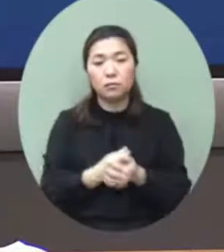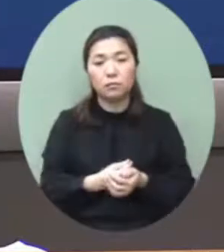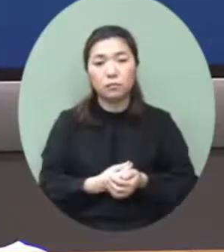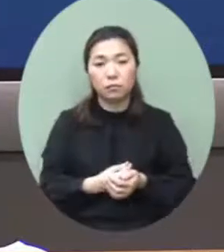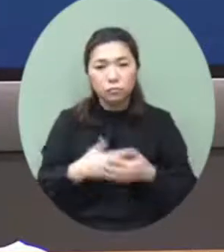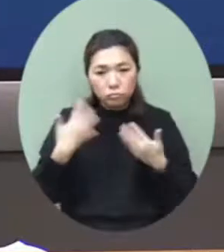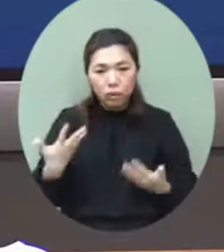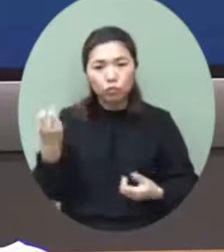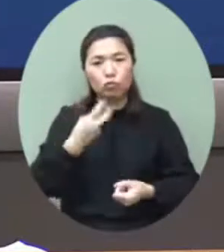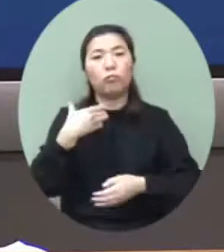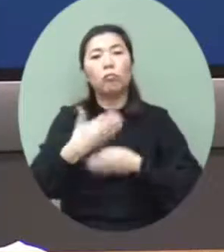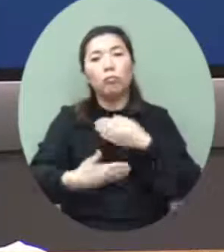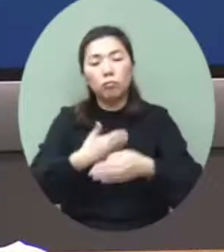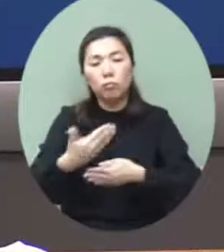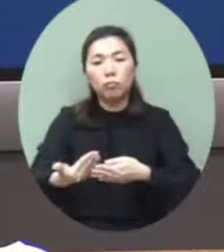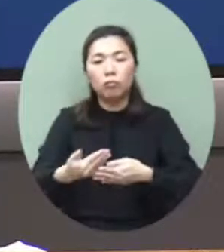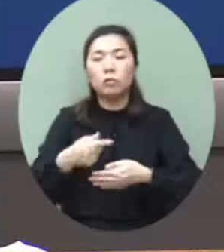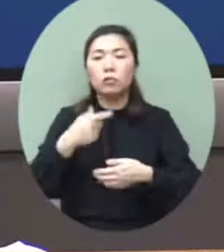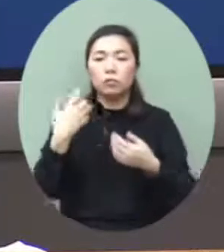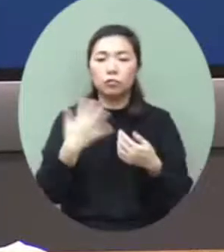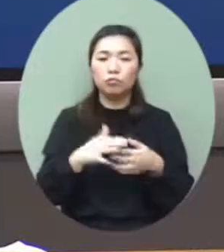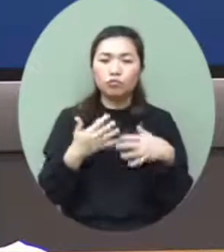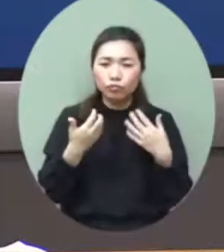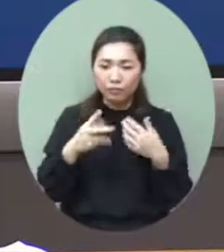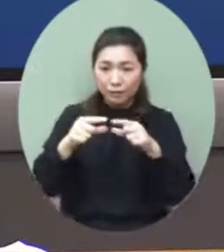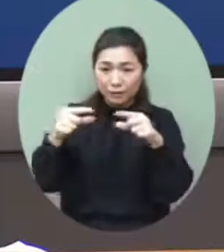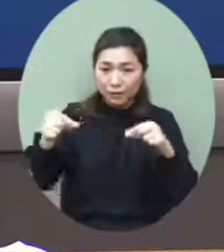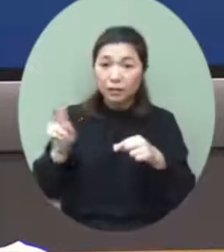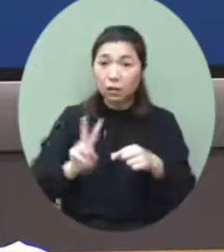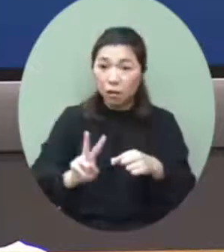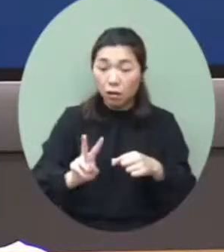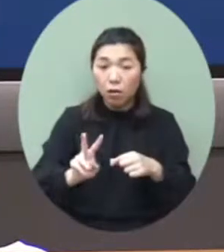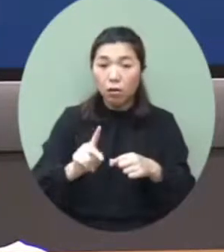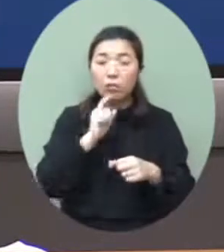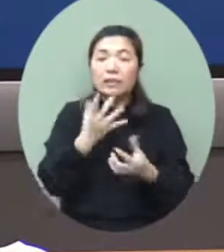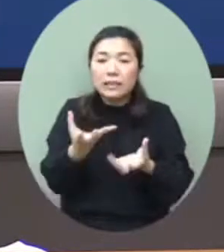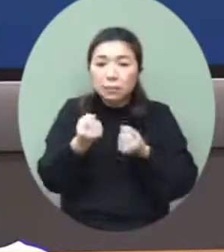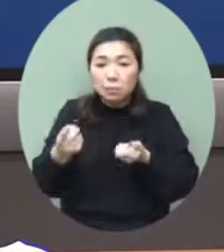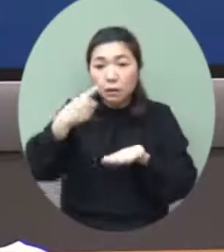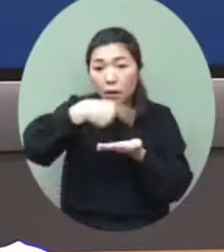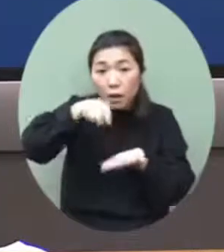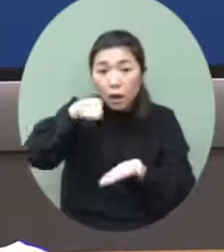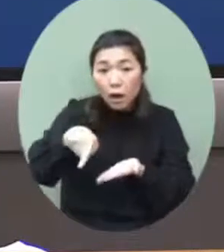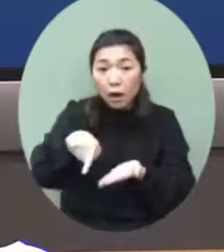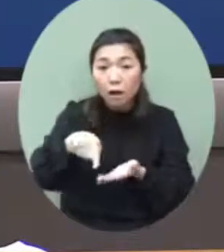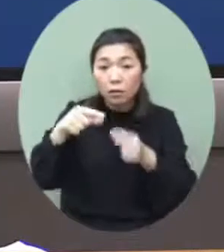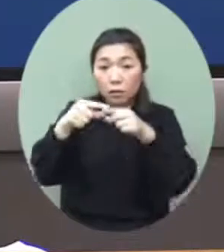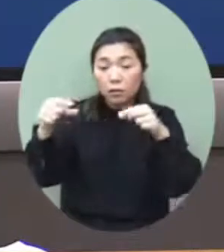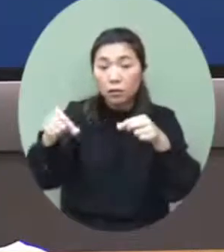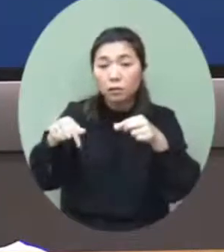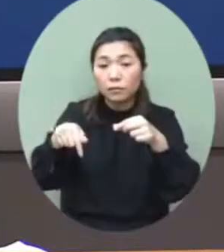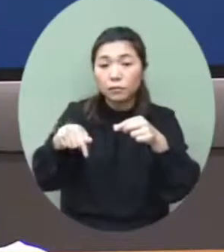RAT ourselves, it cost more than $100 for a package.